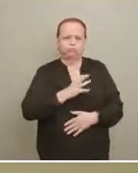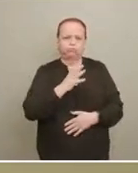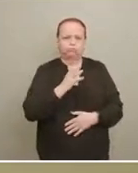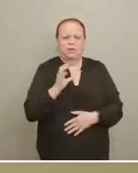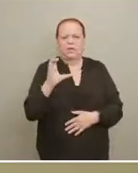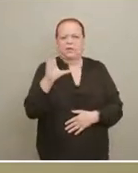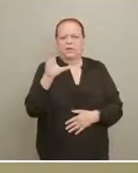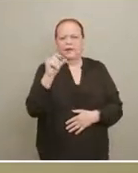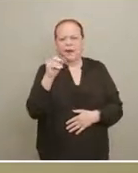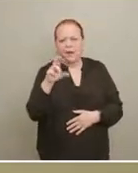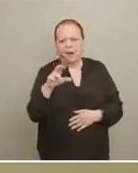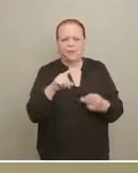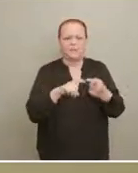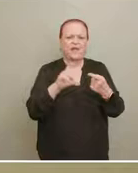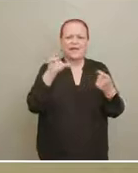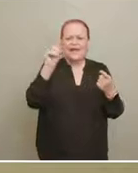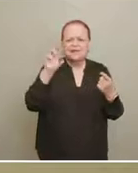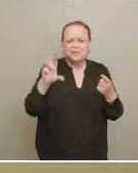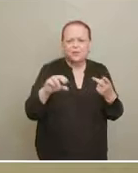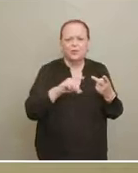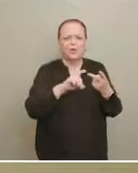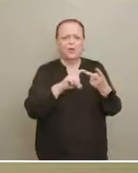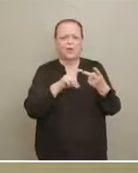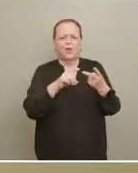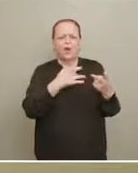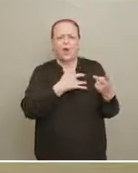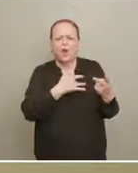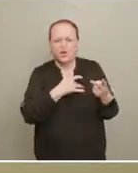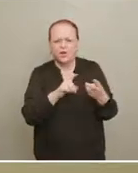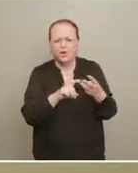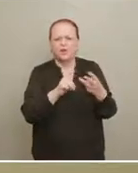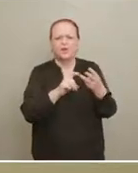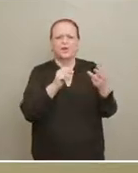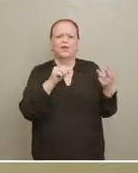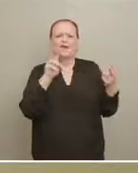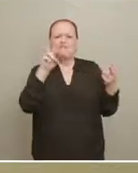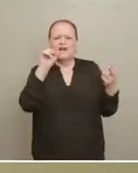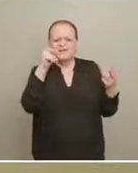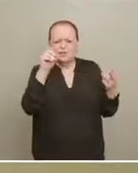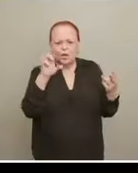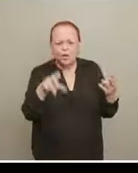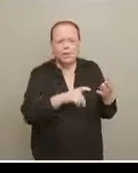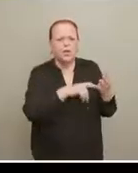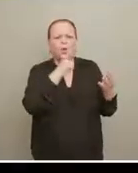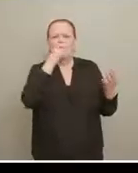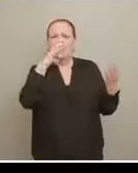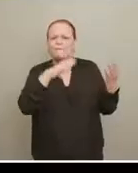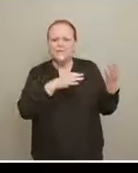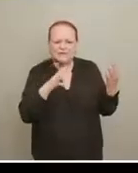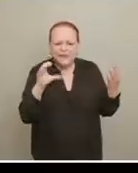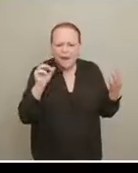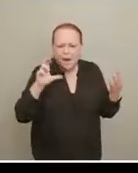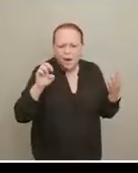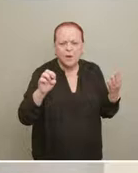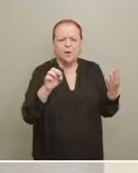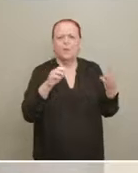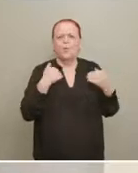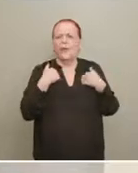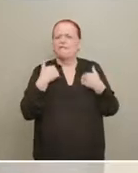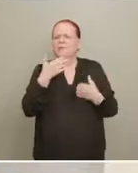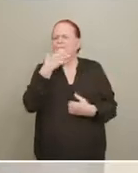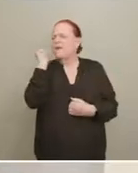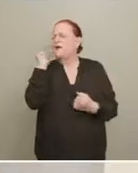care, orthopedics, heart and vascular, women's care, we have some of the best facilities and best providers anywhere on the